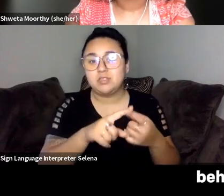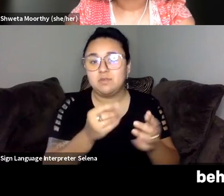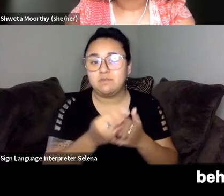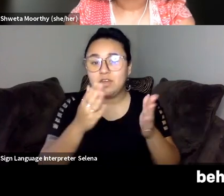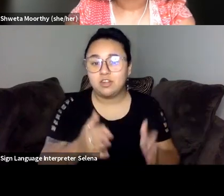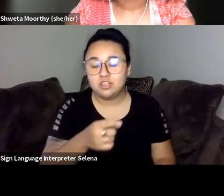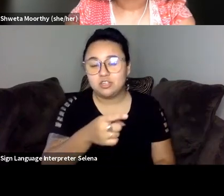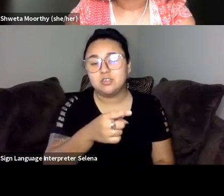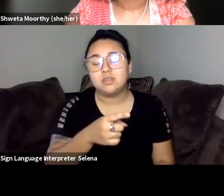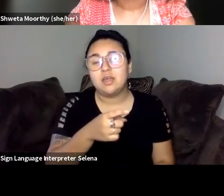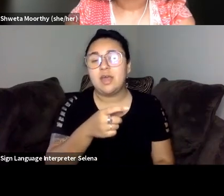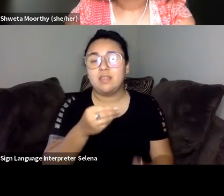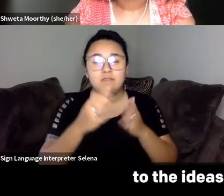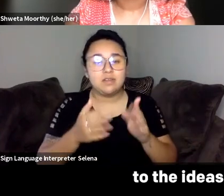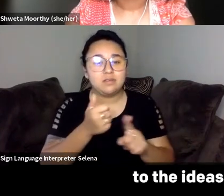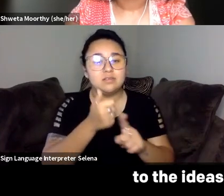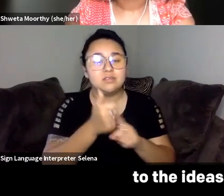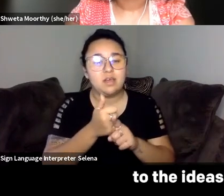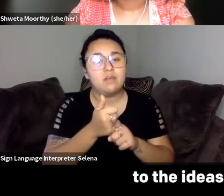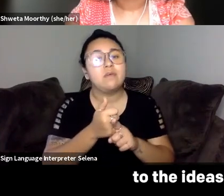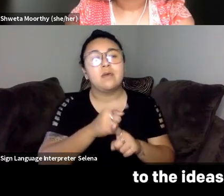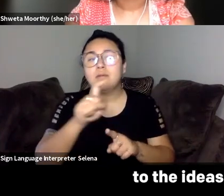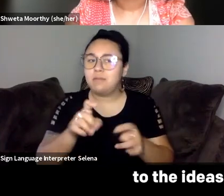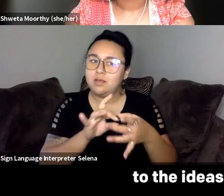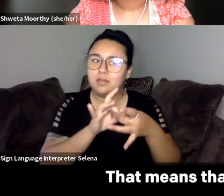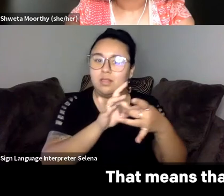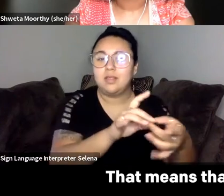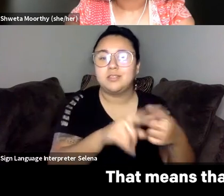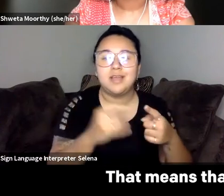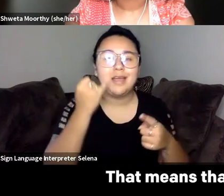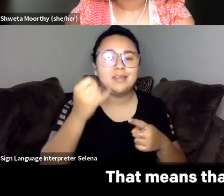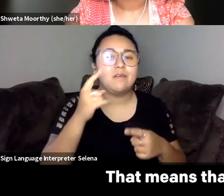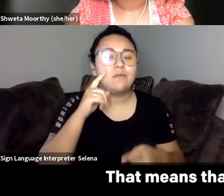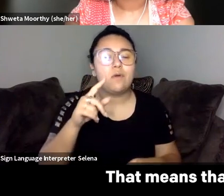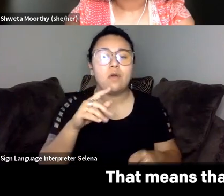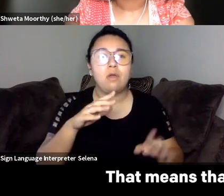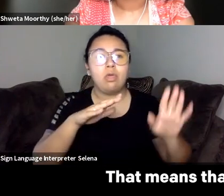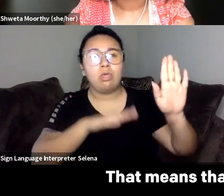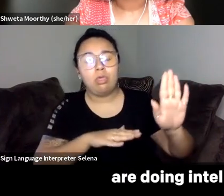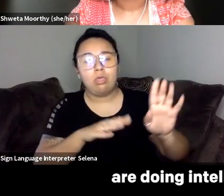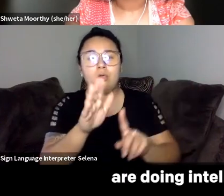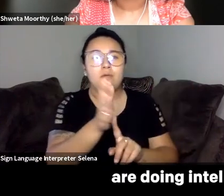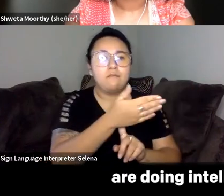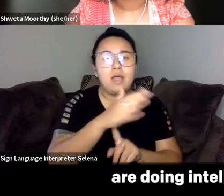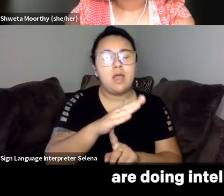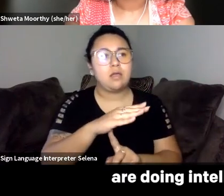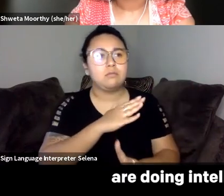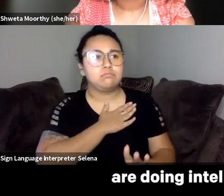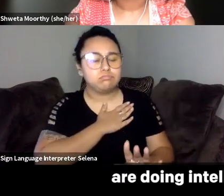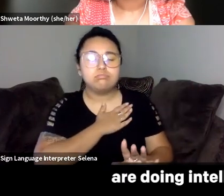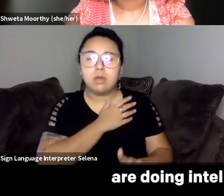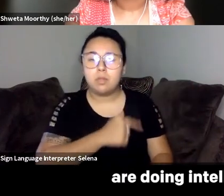are beholden to the ideas of patriotism, that means that oftentimes folks are doing